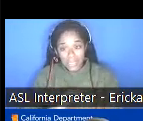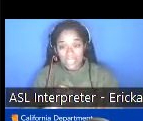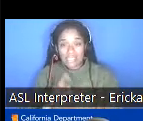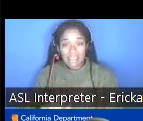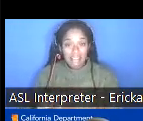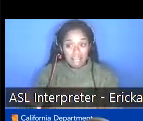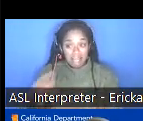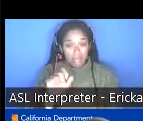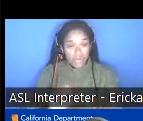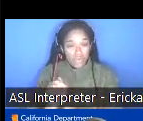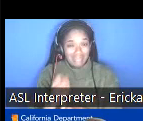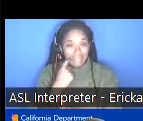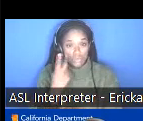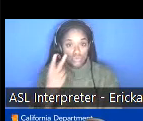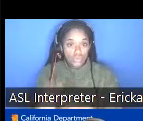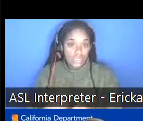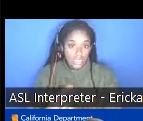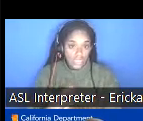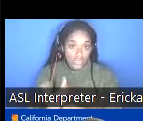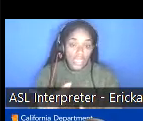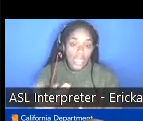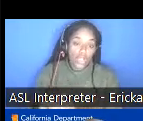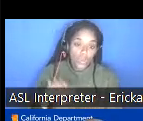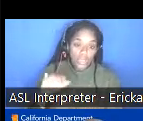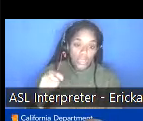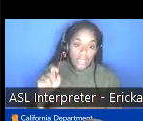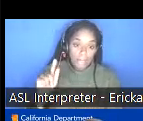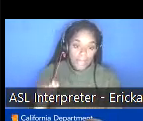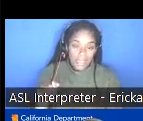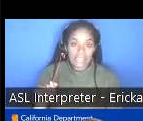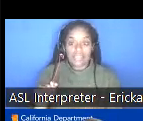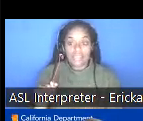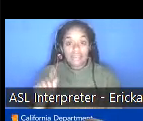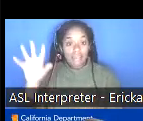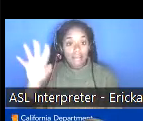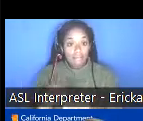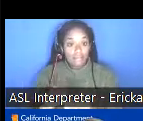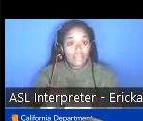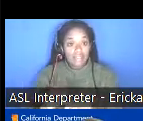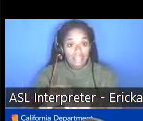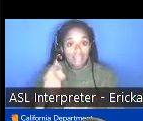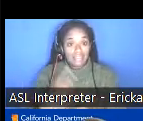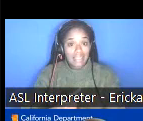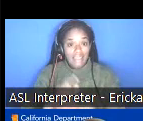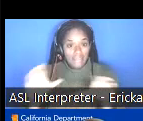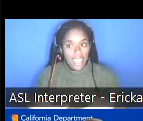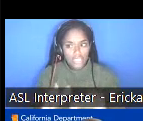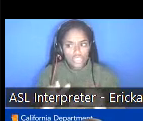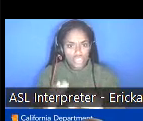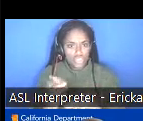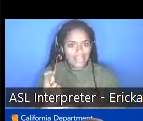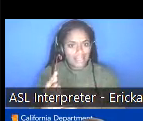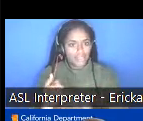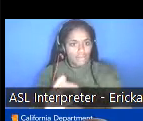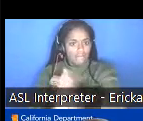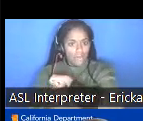the past 2 years, of course, including impact, that culminated in the day of action last fall, where we